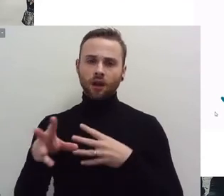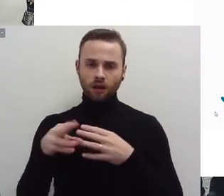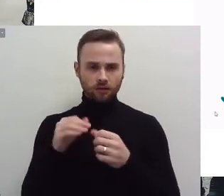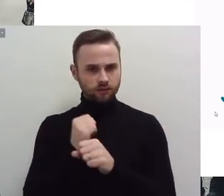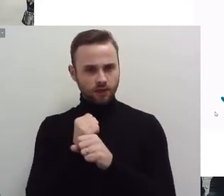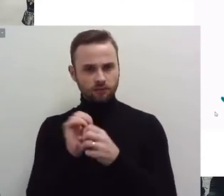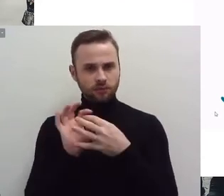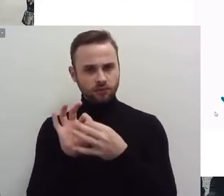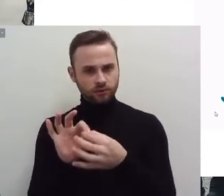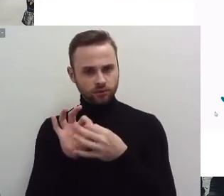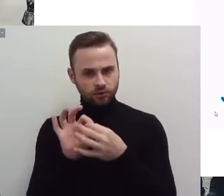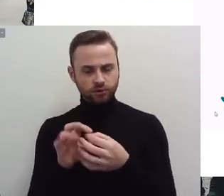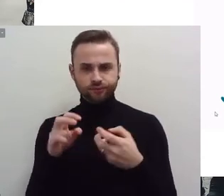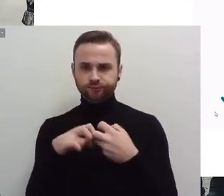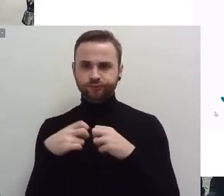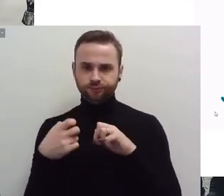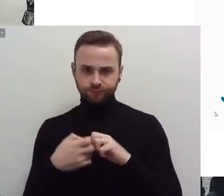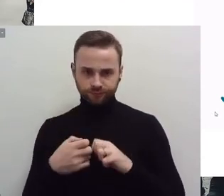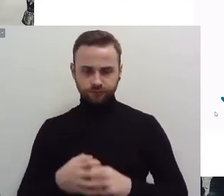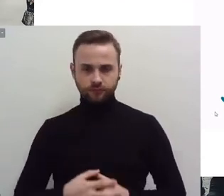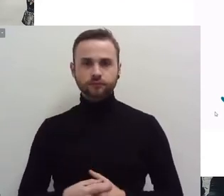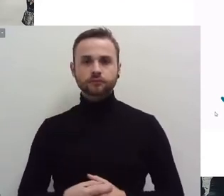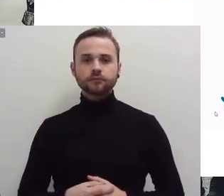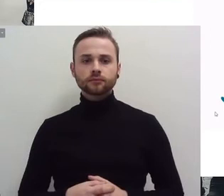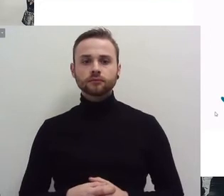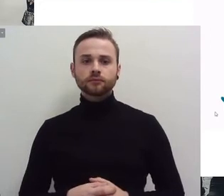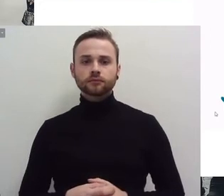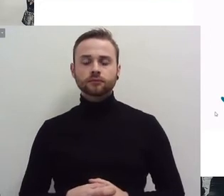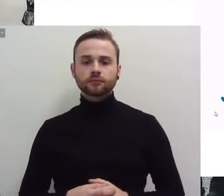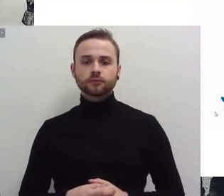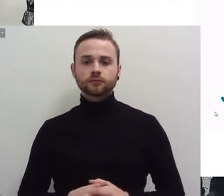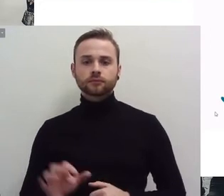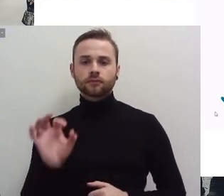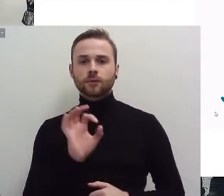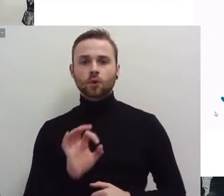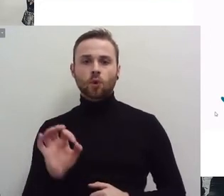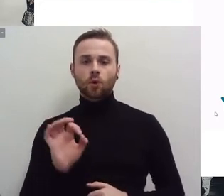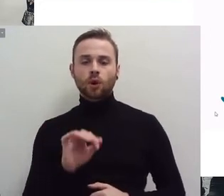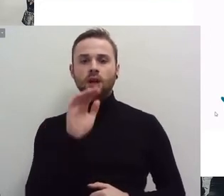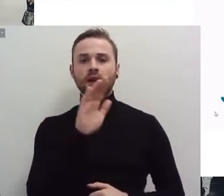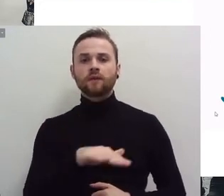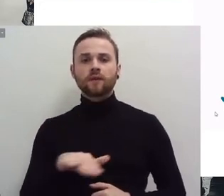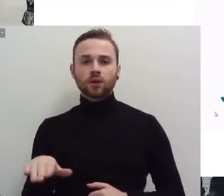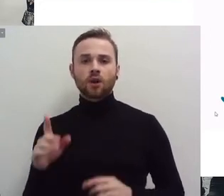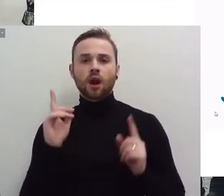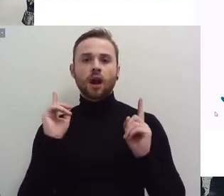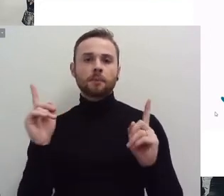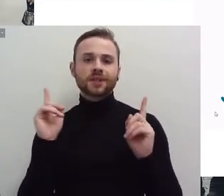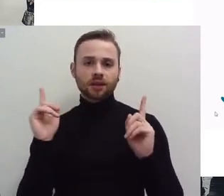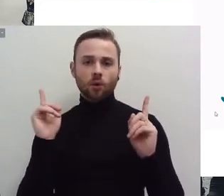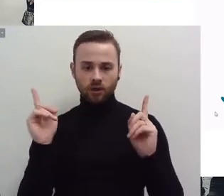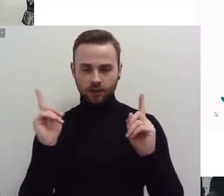that child protection services cannot help the children in alternative care